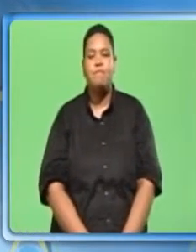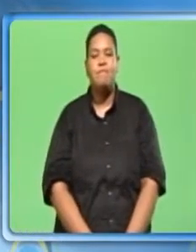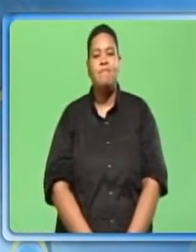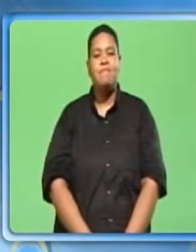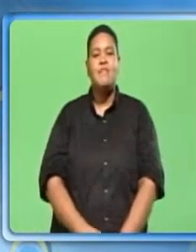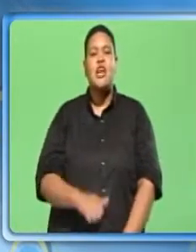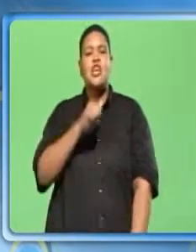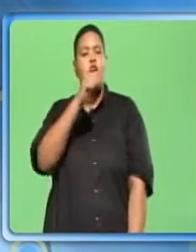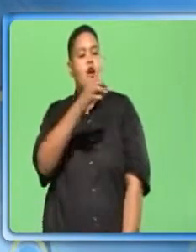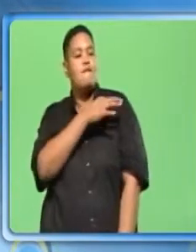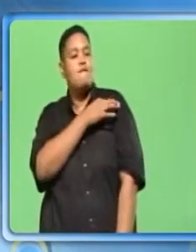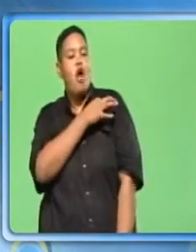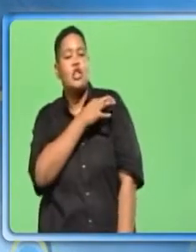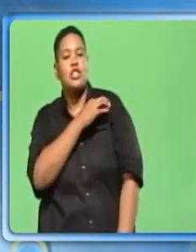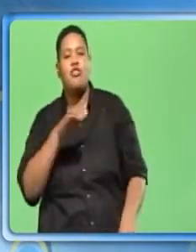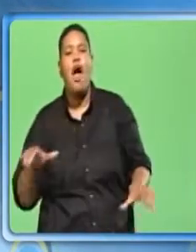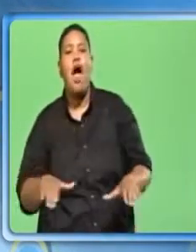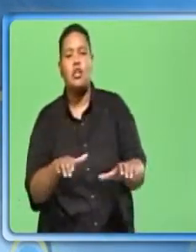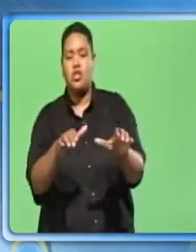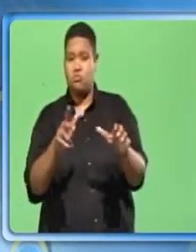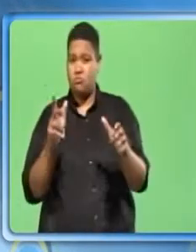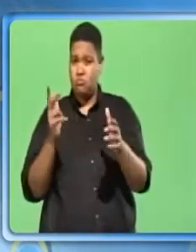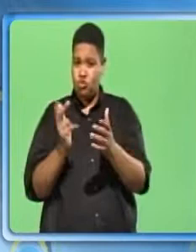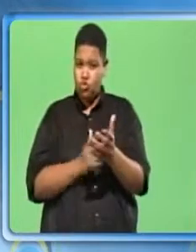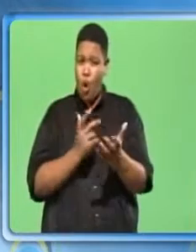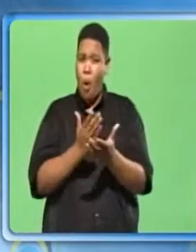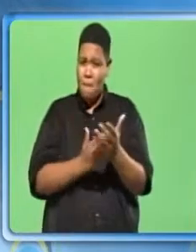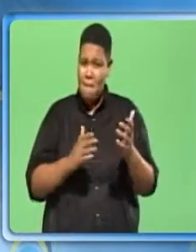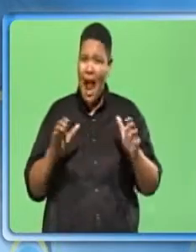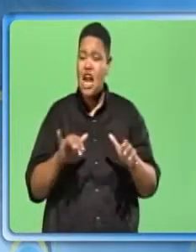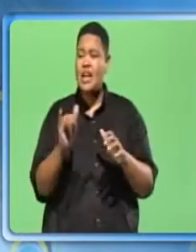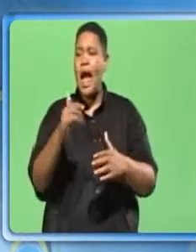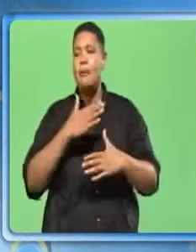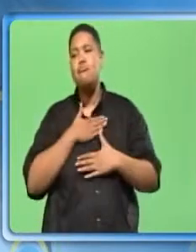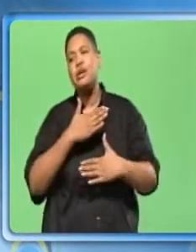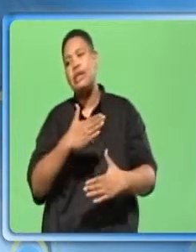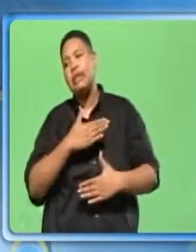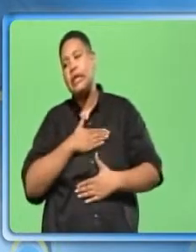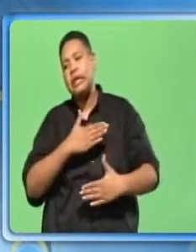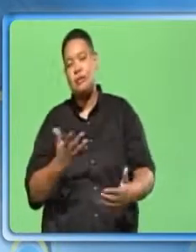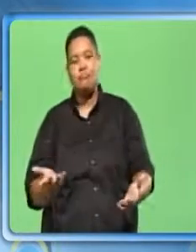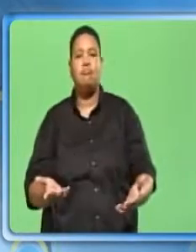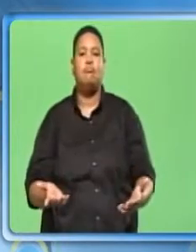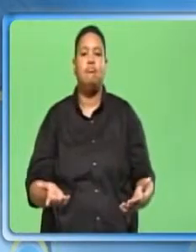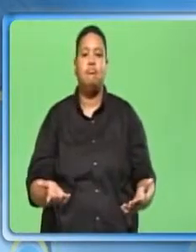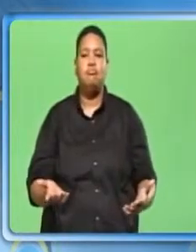Involuntary actions. Some reactions like breathing,